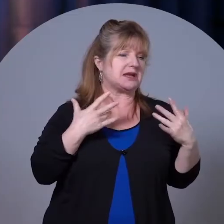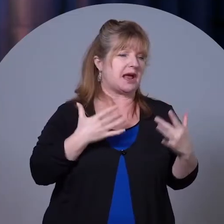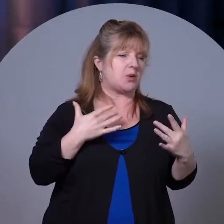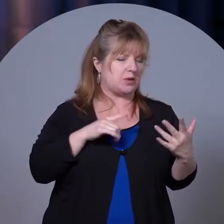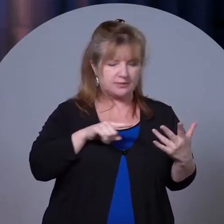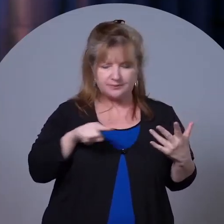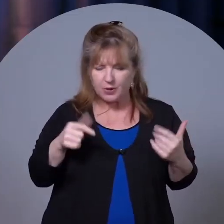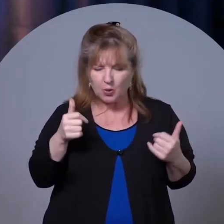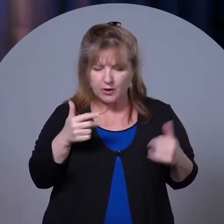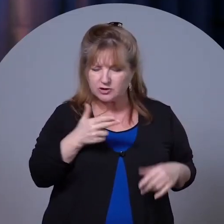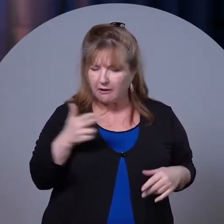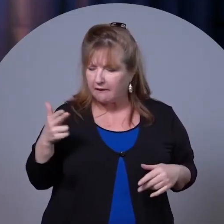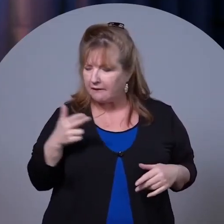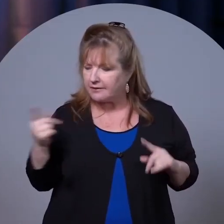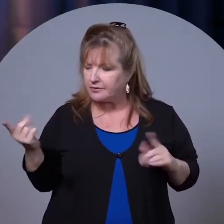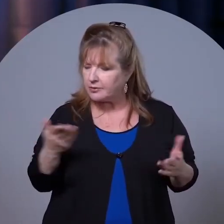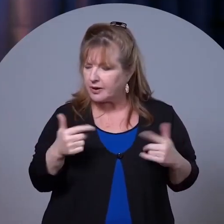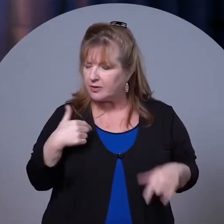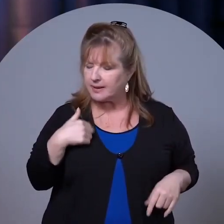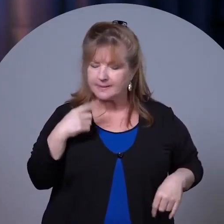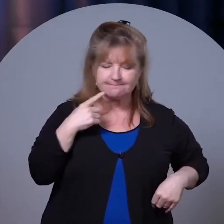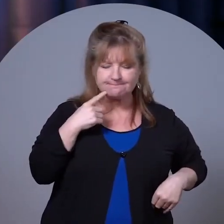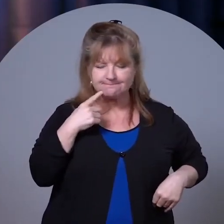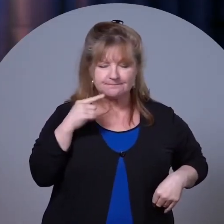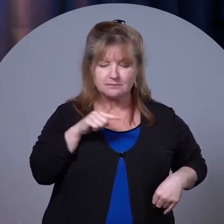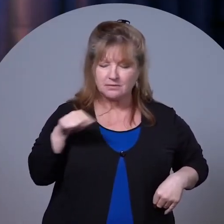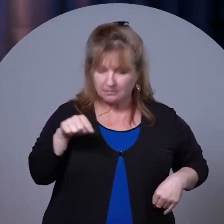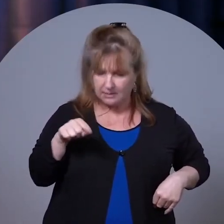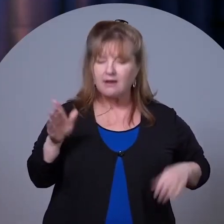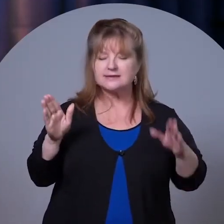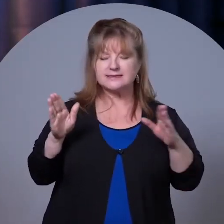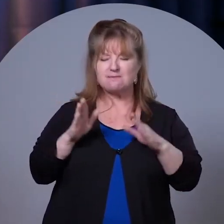a sneak peek at his new, soon-to-be-released novel.